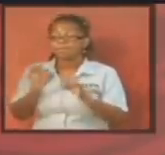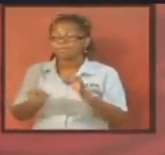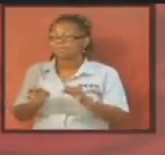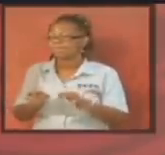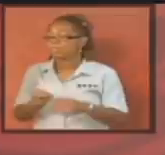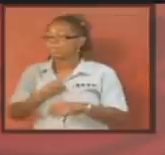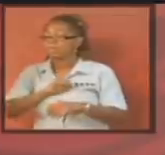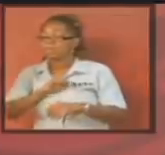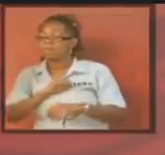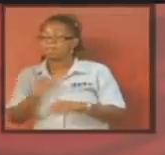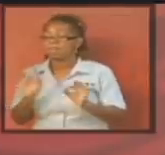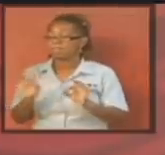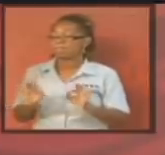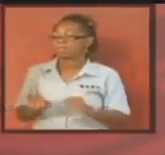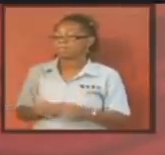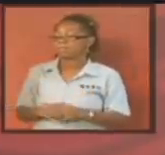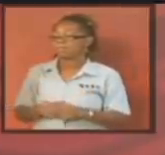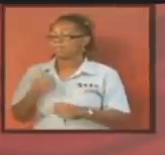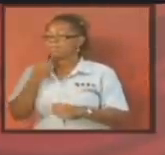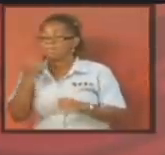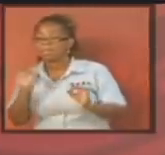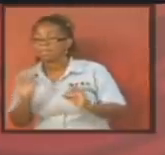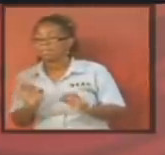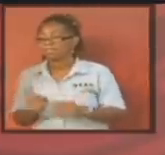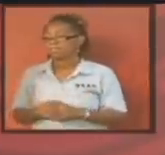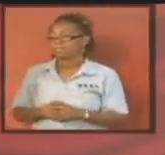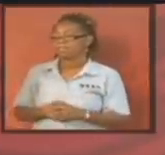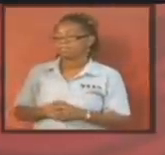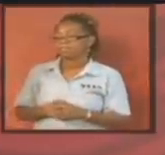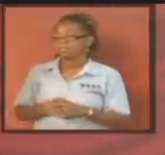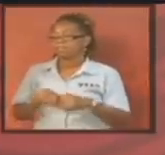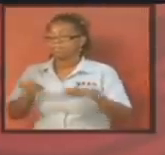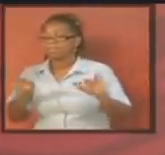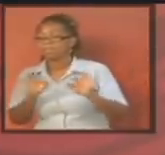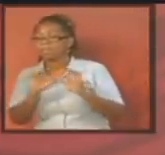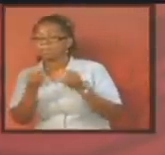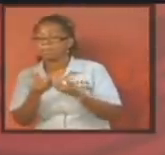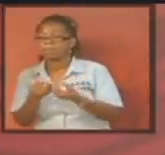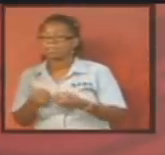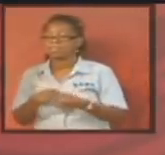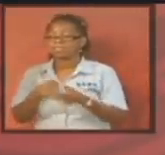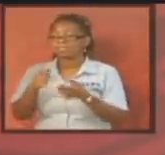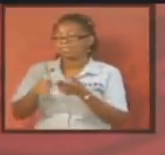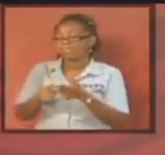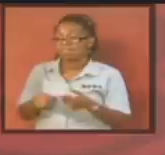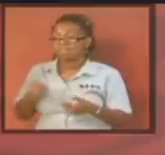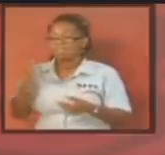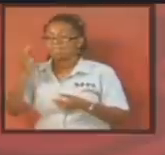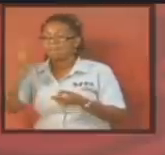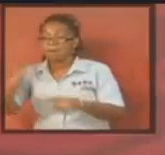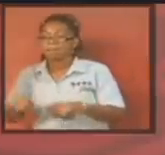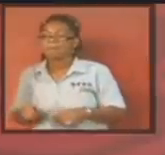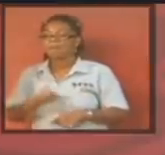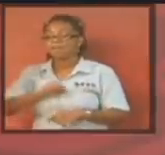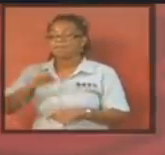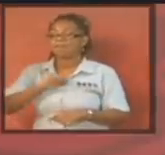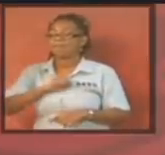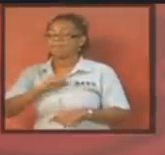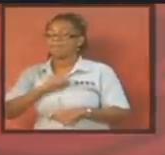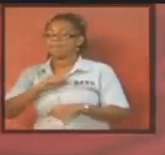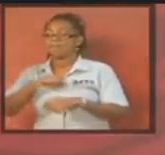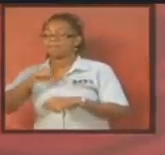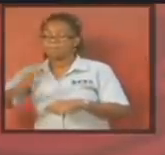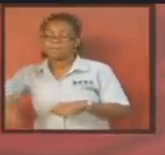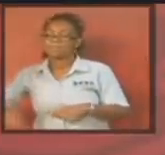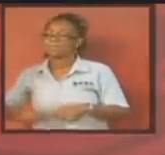then swabbed as primary contacts of the case. So it would be difficult to give you actual figures right now, but I think that for my